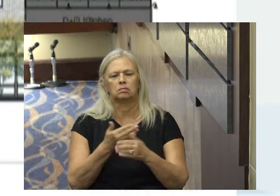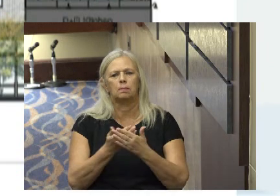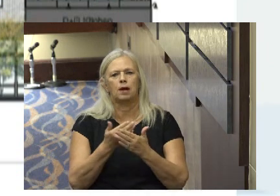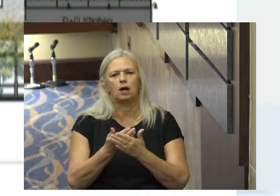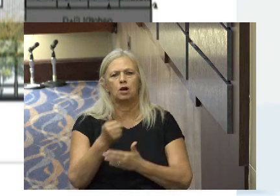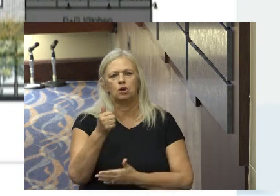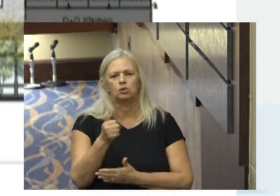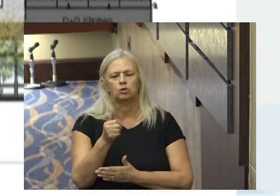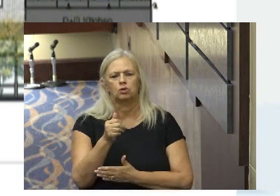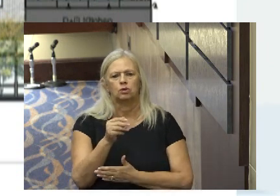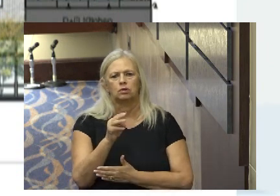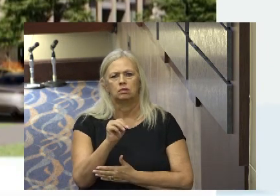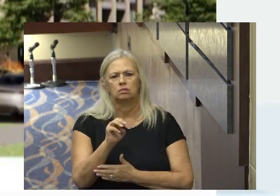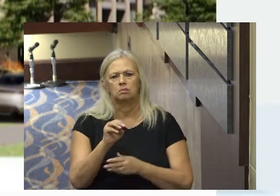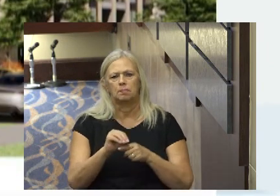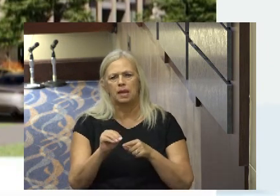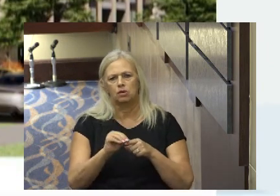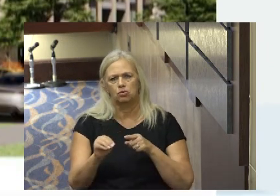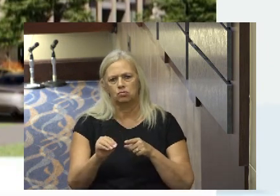elements as well.